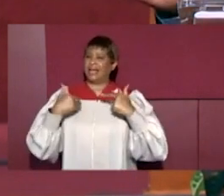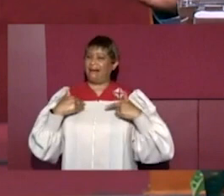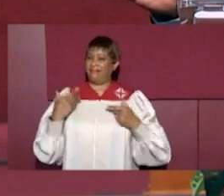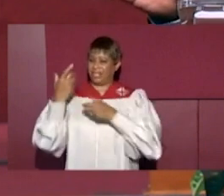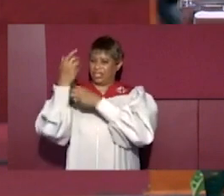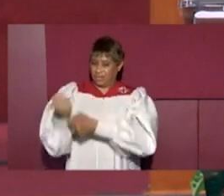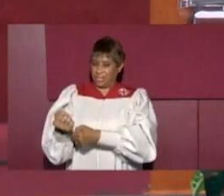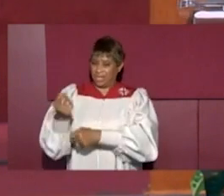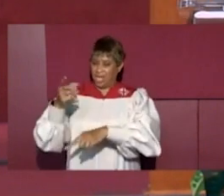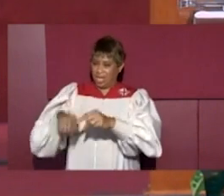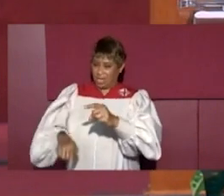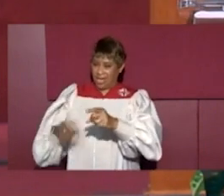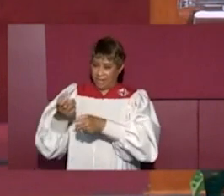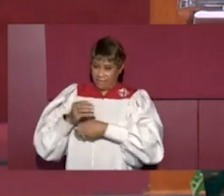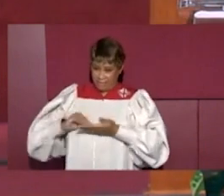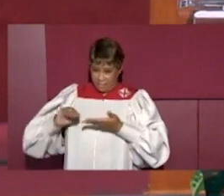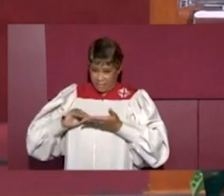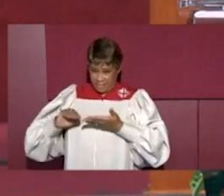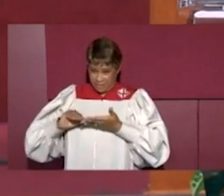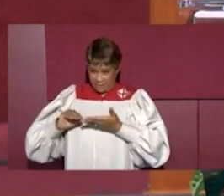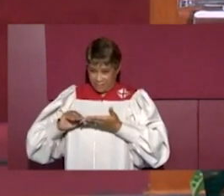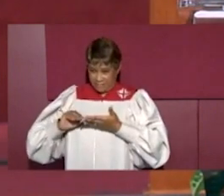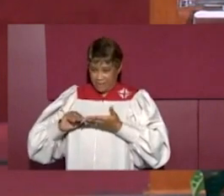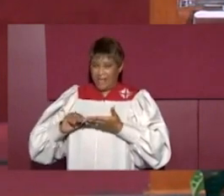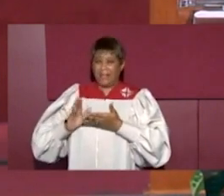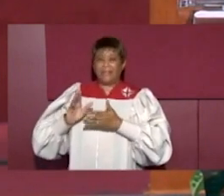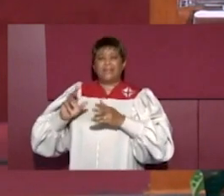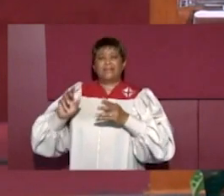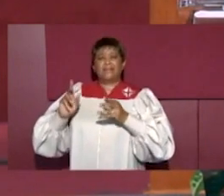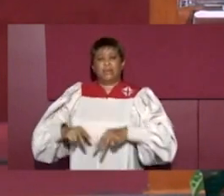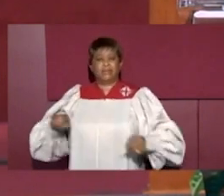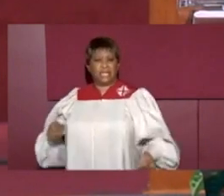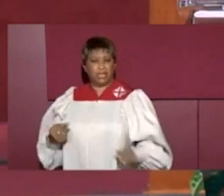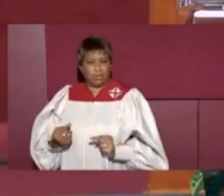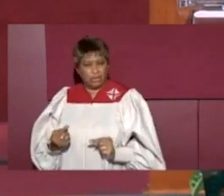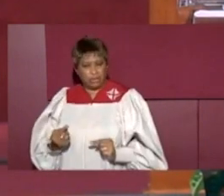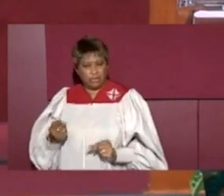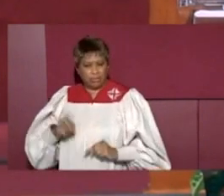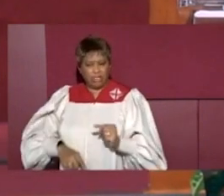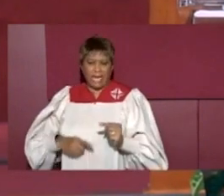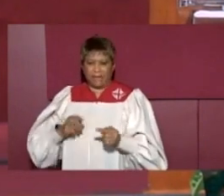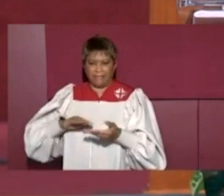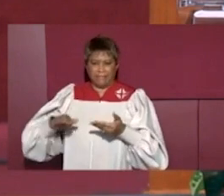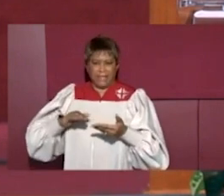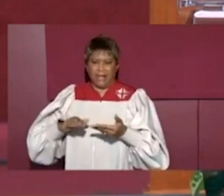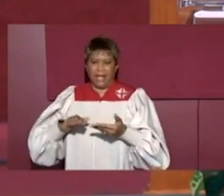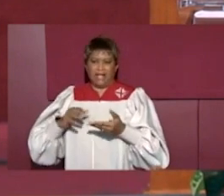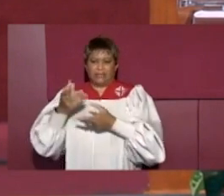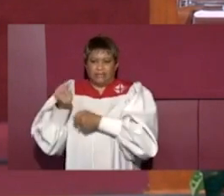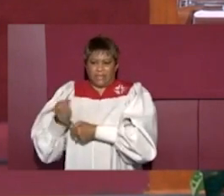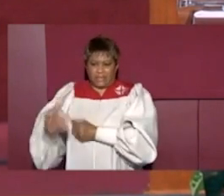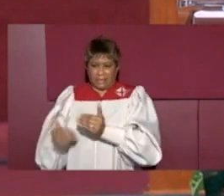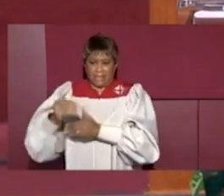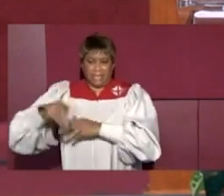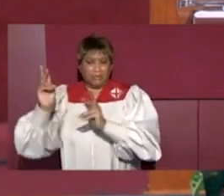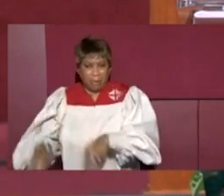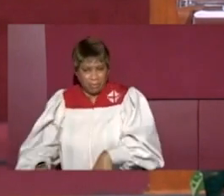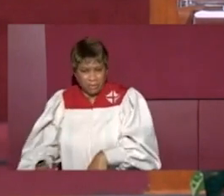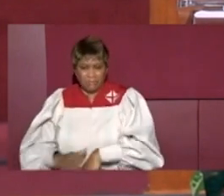the last person, it makes it hard for you to trust the next person. It can cause poor relationships.